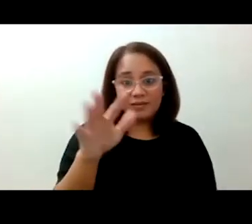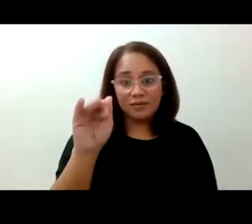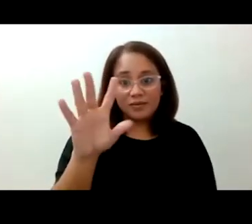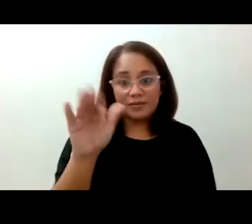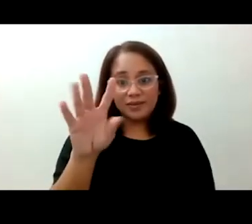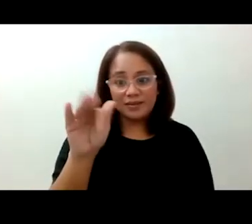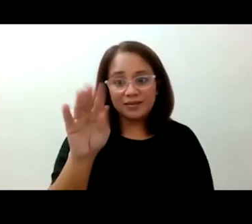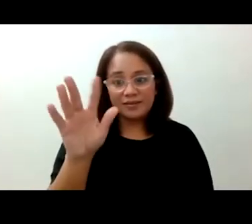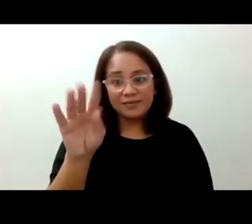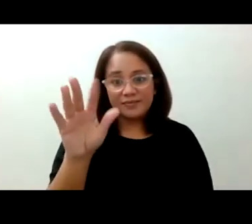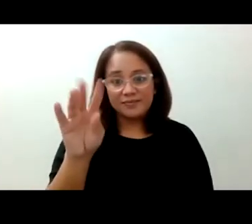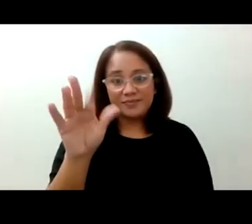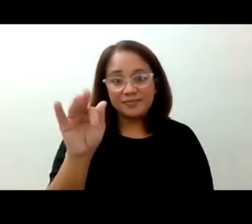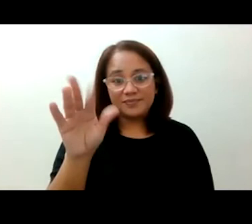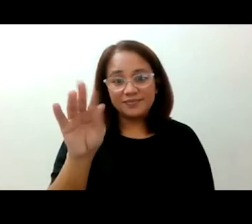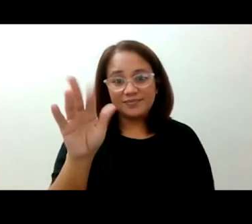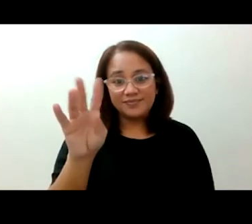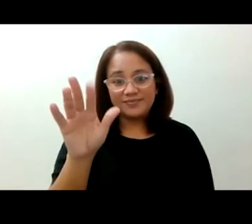Okay.